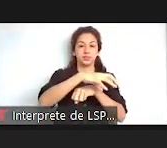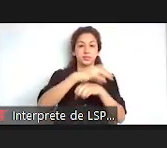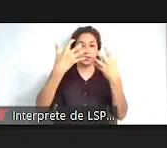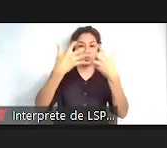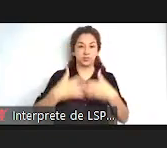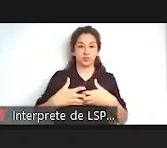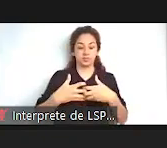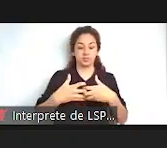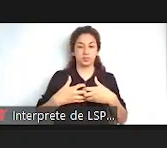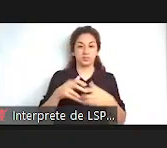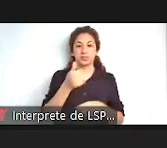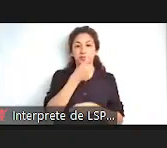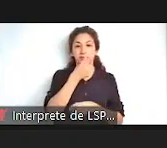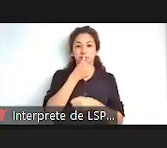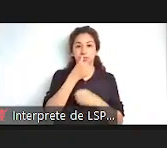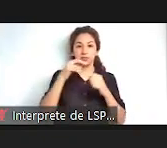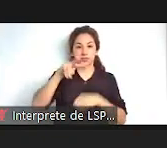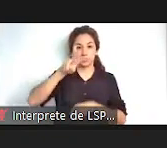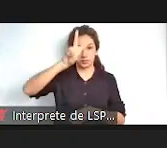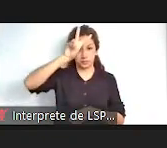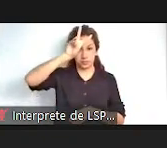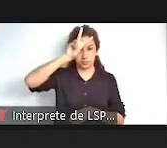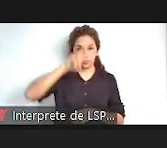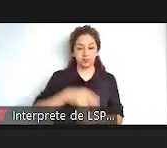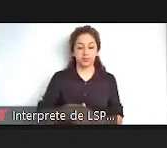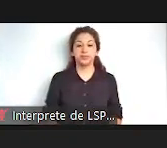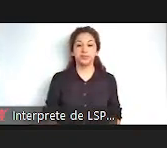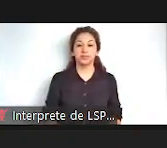private business institutions in peru